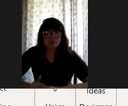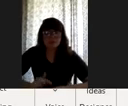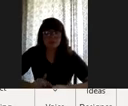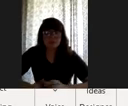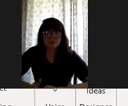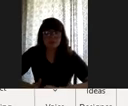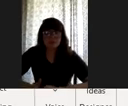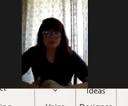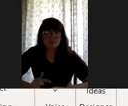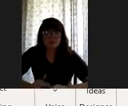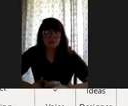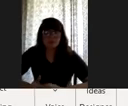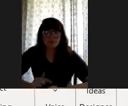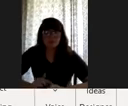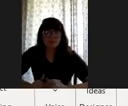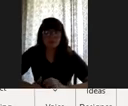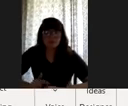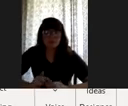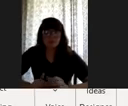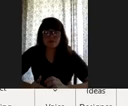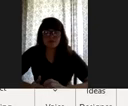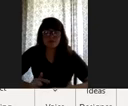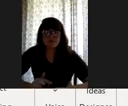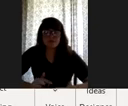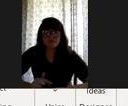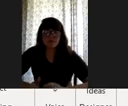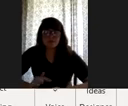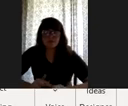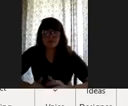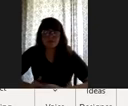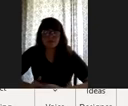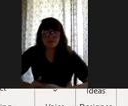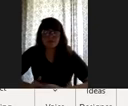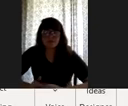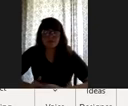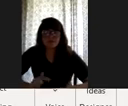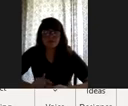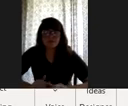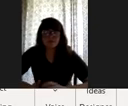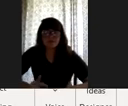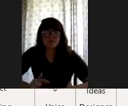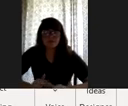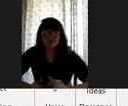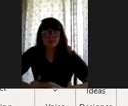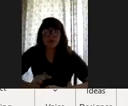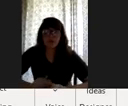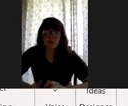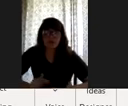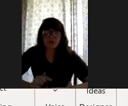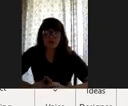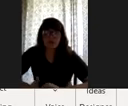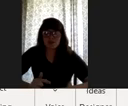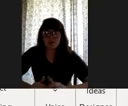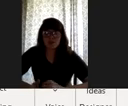come to, I have been saved. That's positionally. I am being saved. That's experientially. And I will be